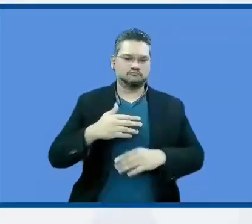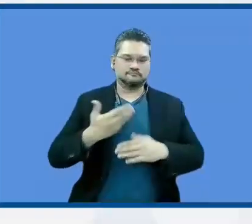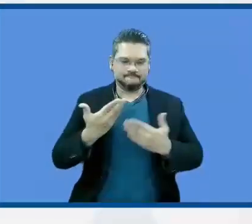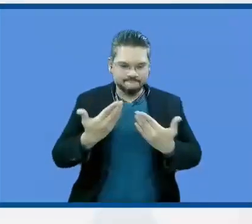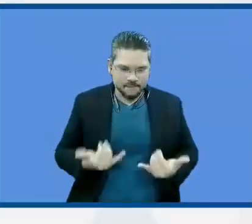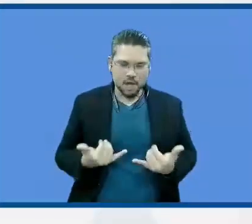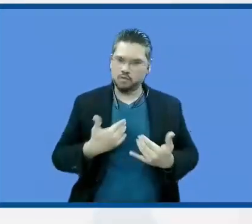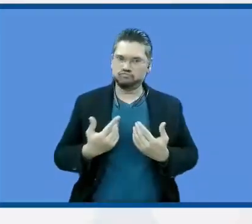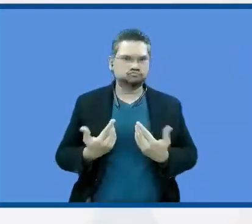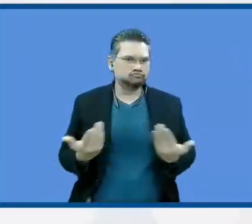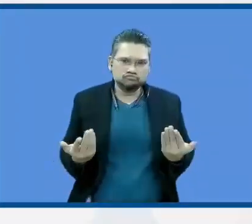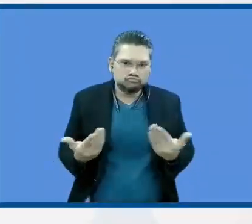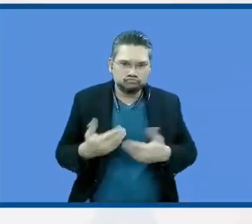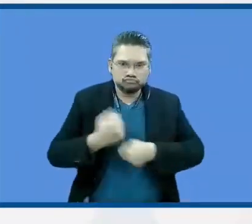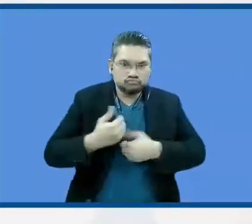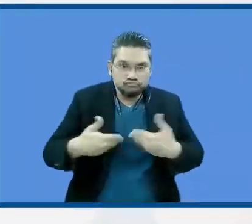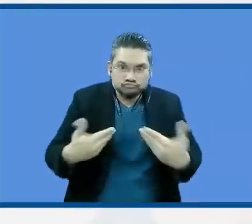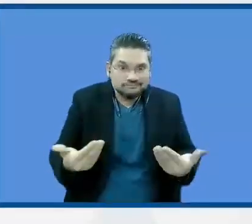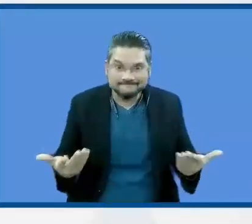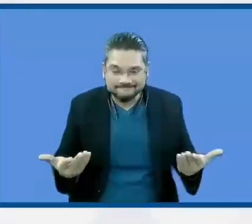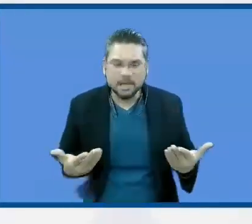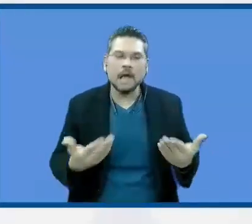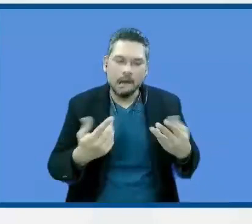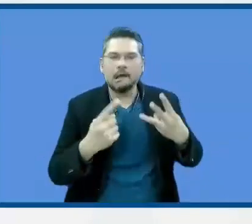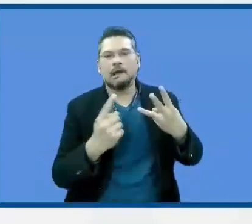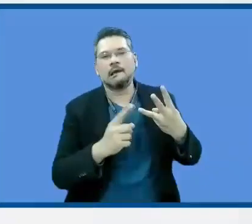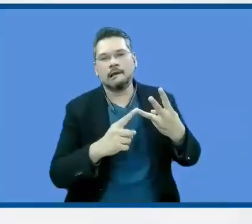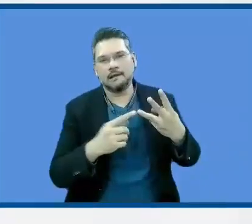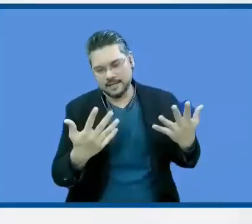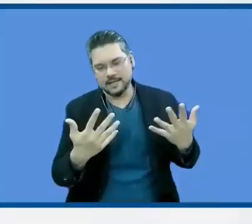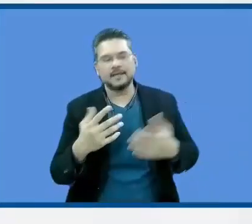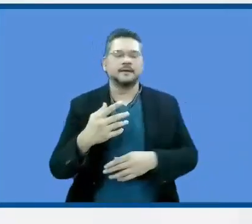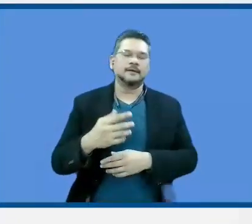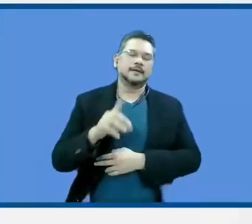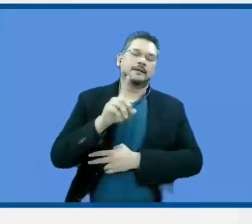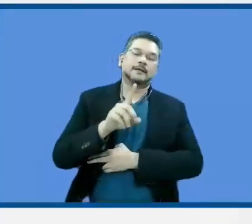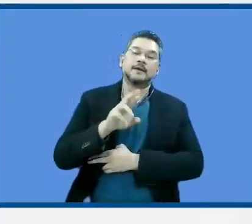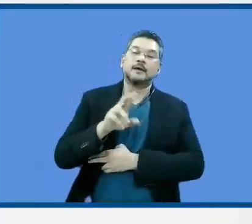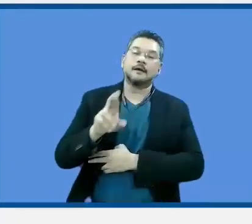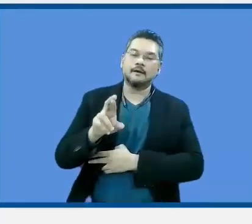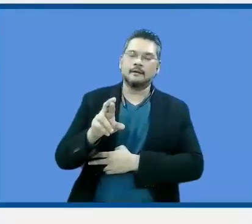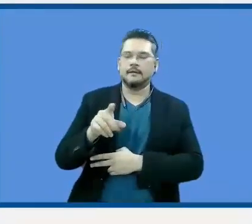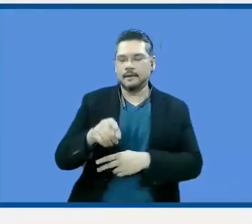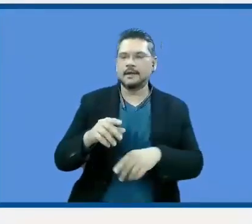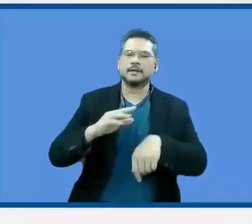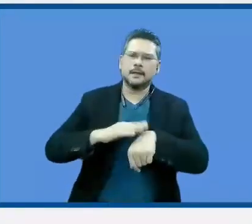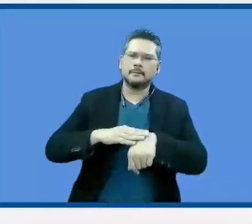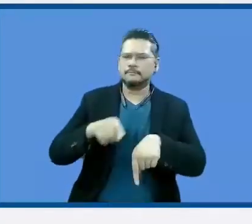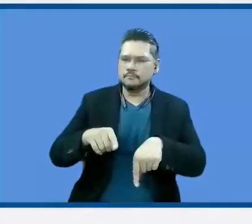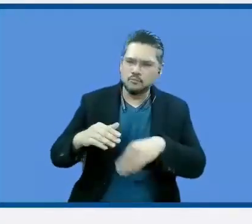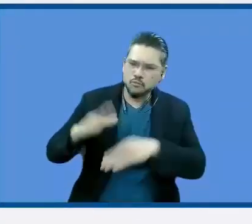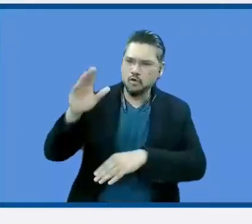brings my third observation about how disaster preparedness has to bring affected population in the picture. As you know,